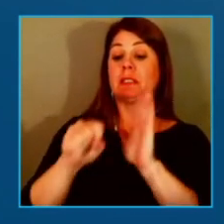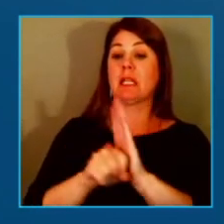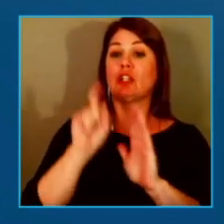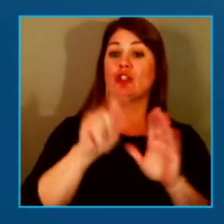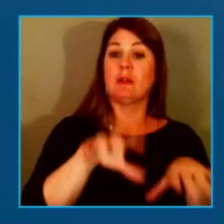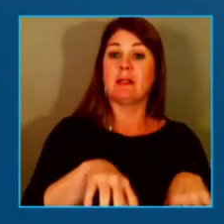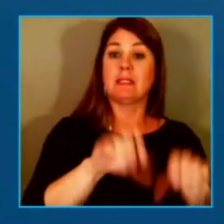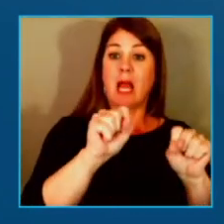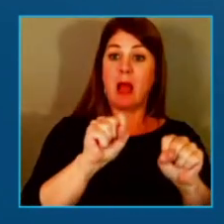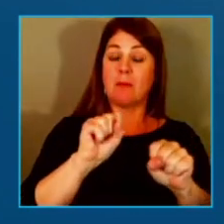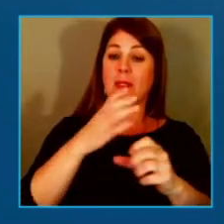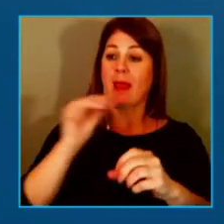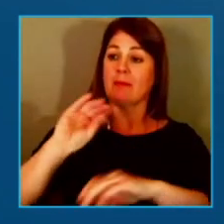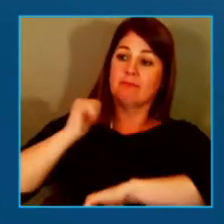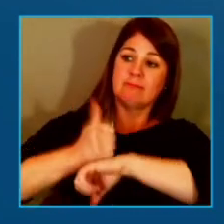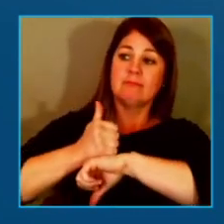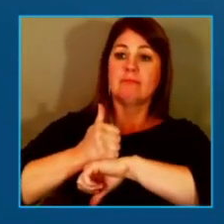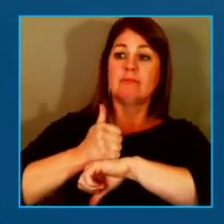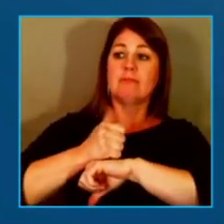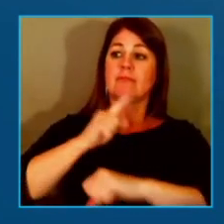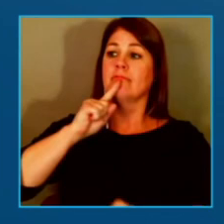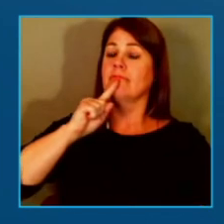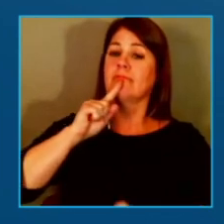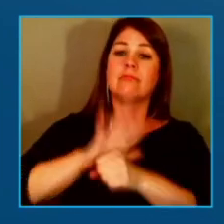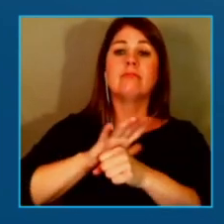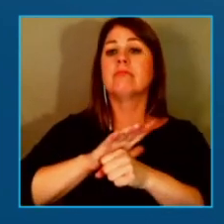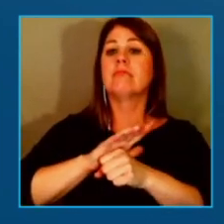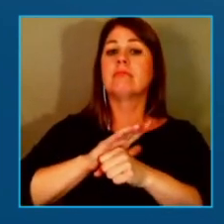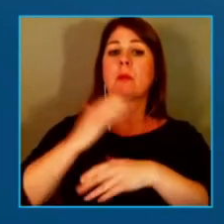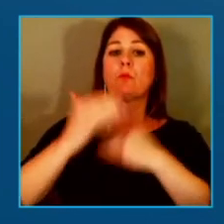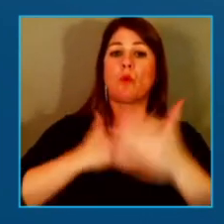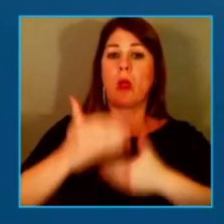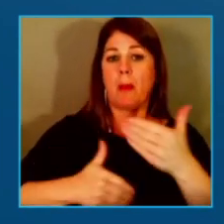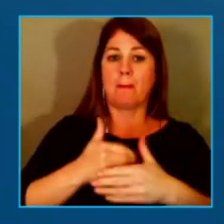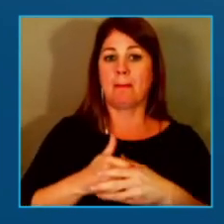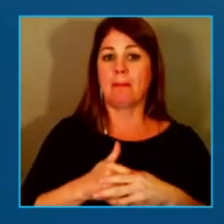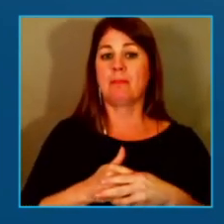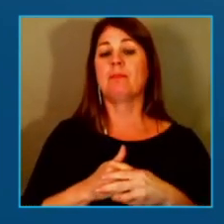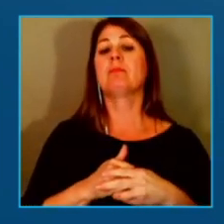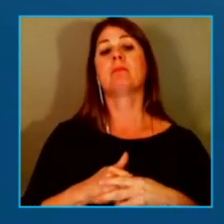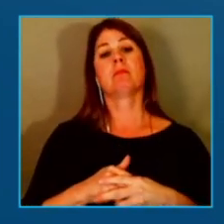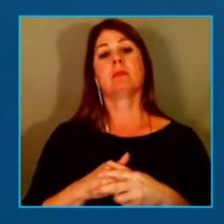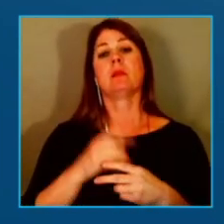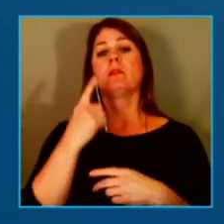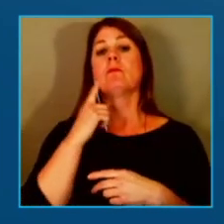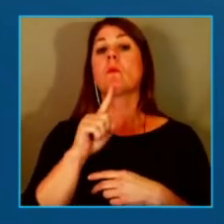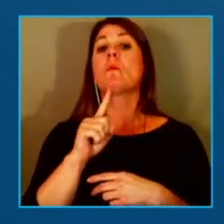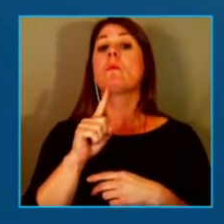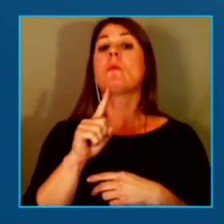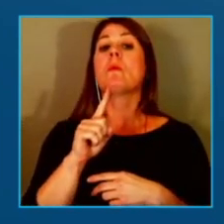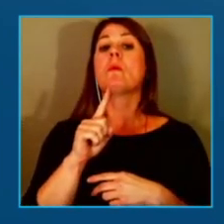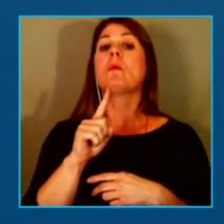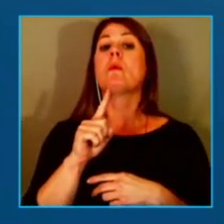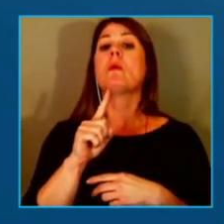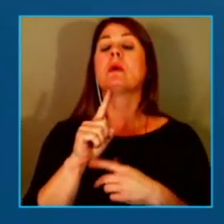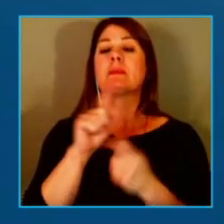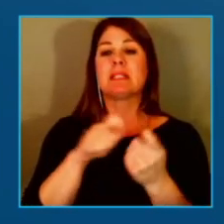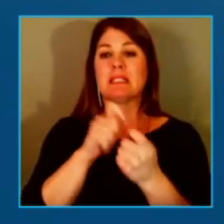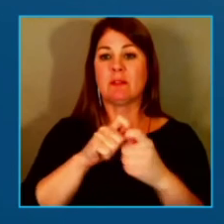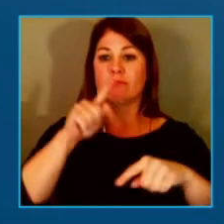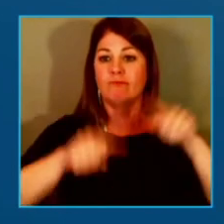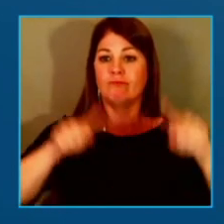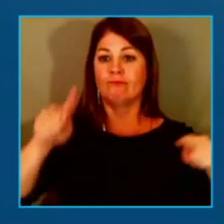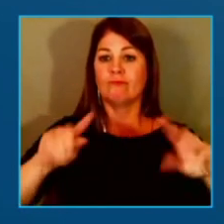affirmative action program which provides for participation as nearly as practicable of specific diversity groups as